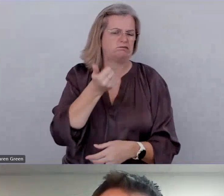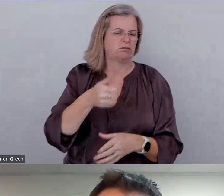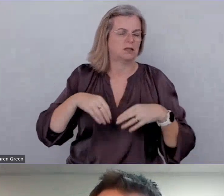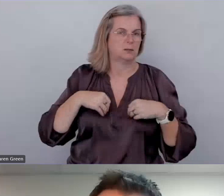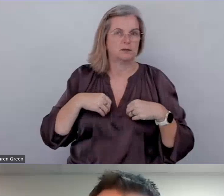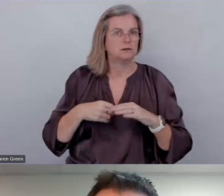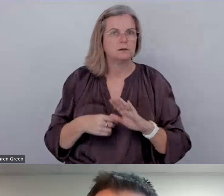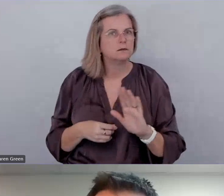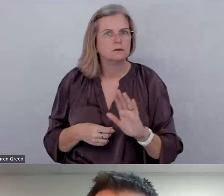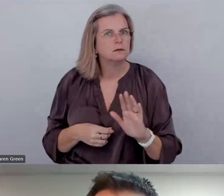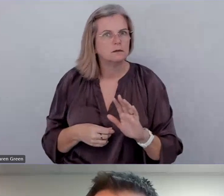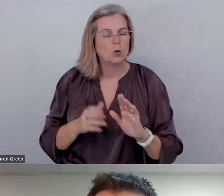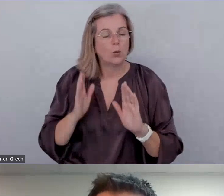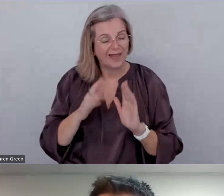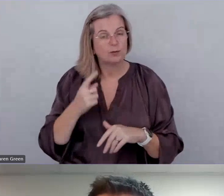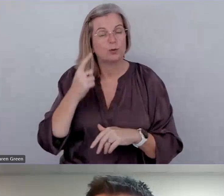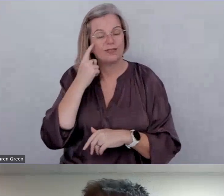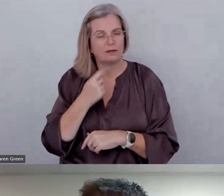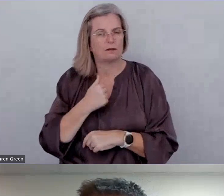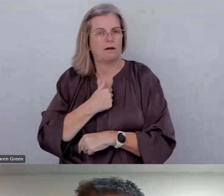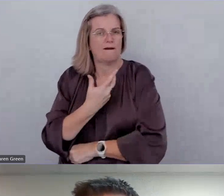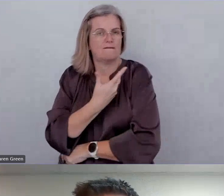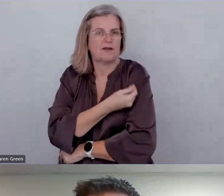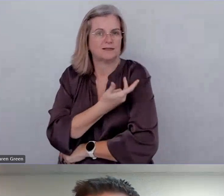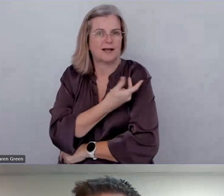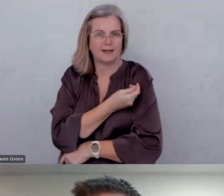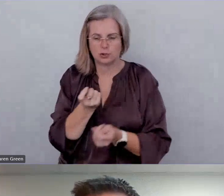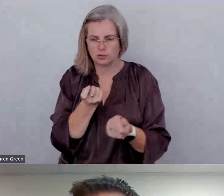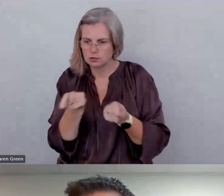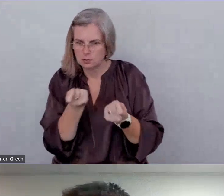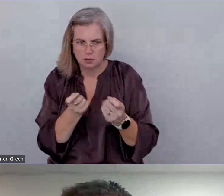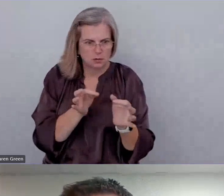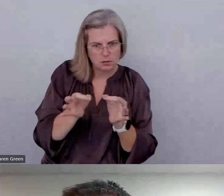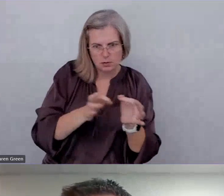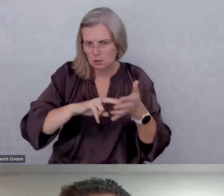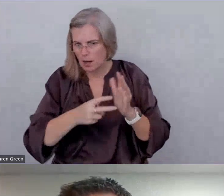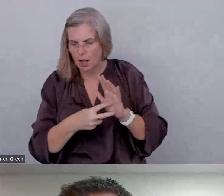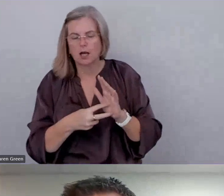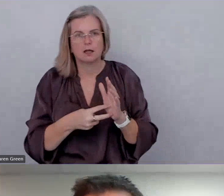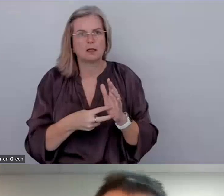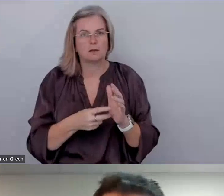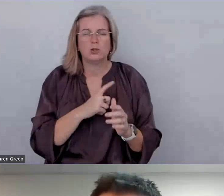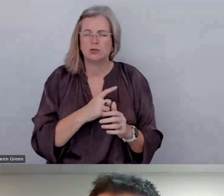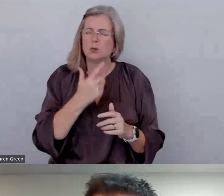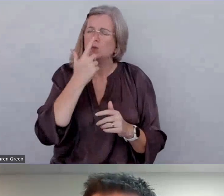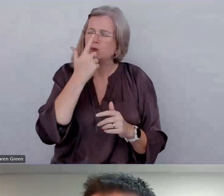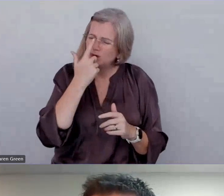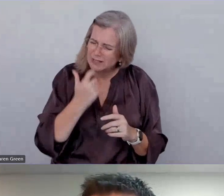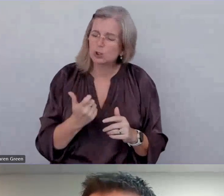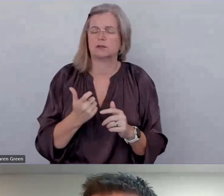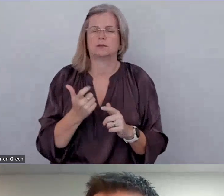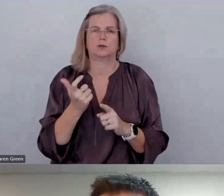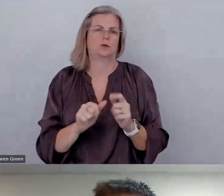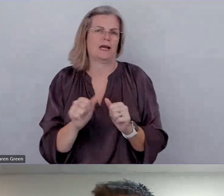at our vaccination strategies, our mitigation strategies, because we could do so much better than this. And that was really why I called my